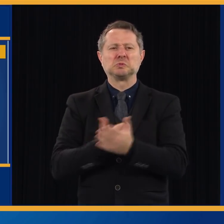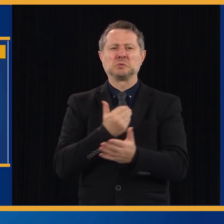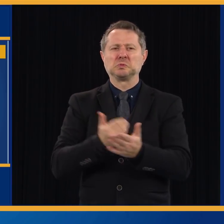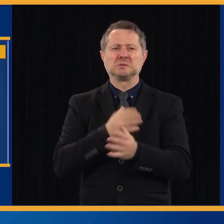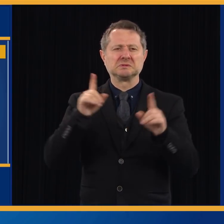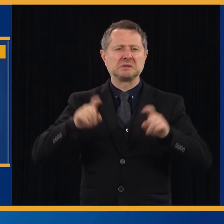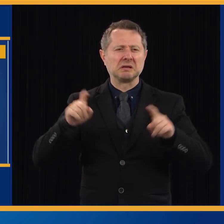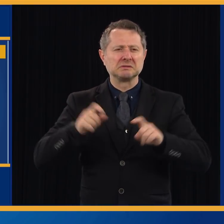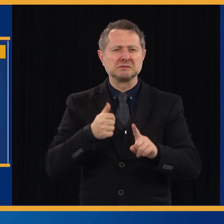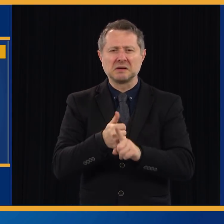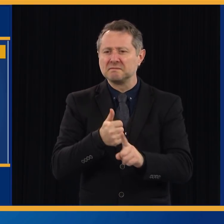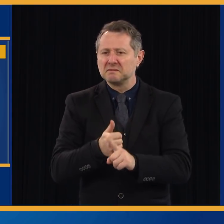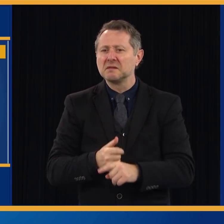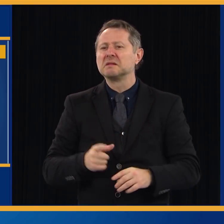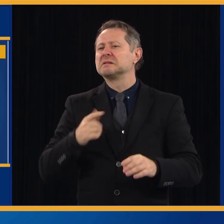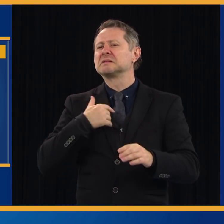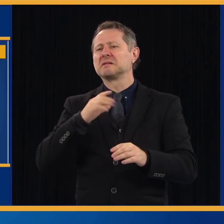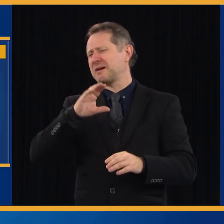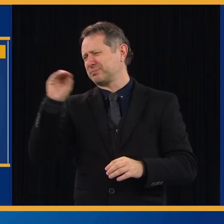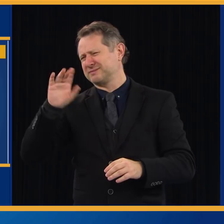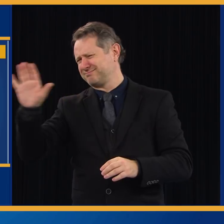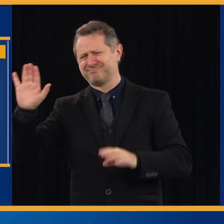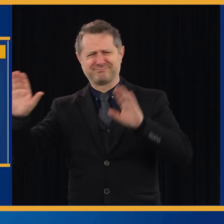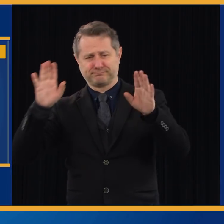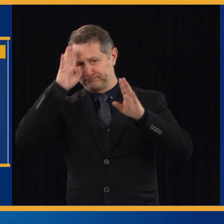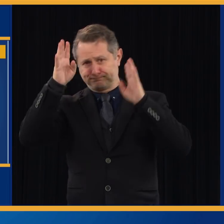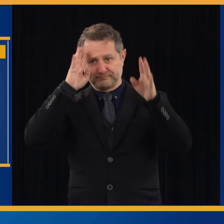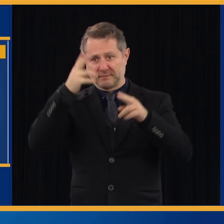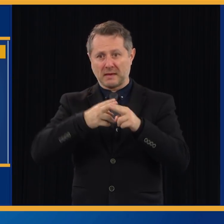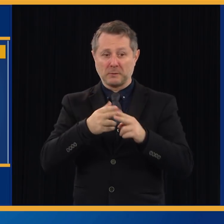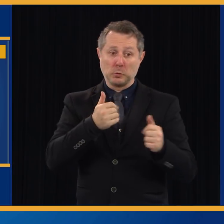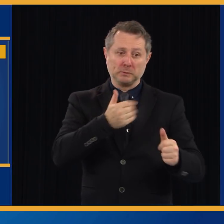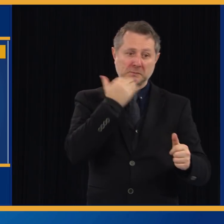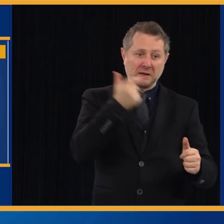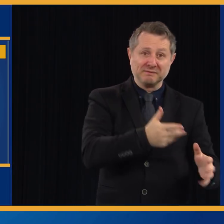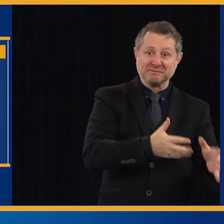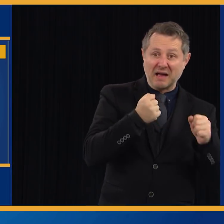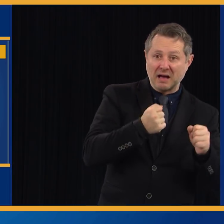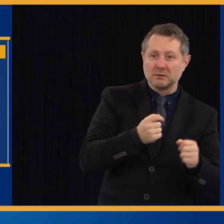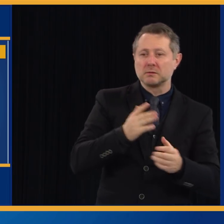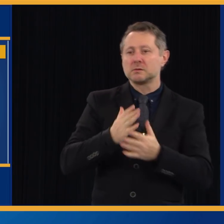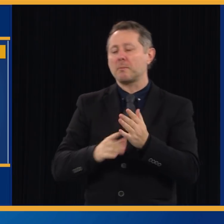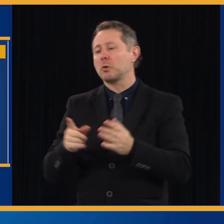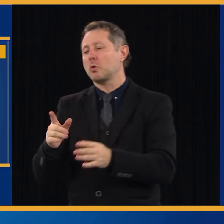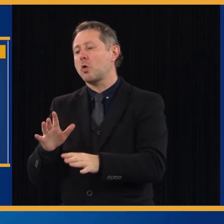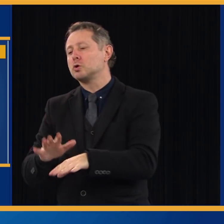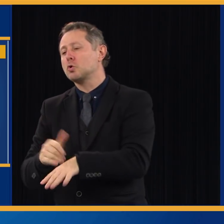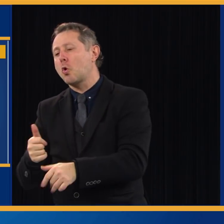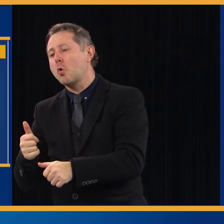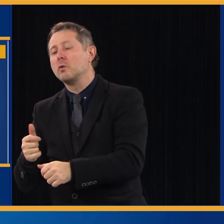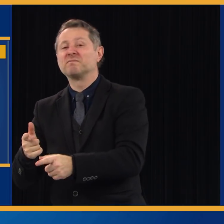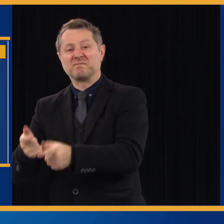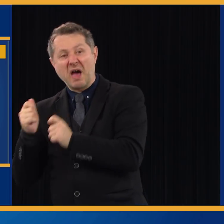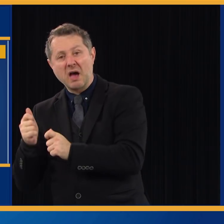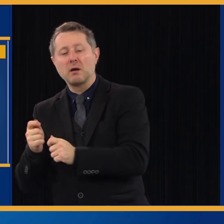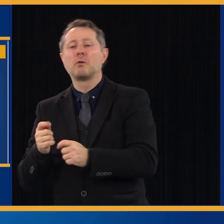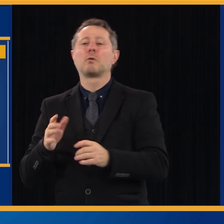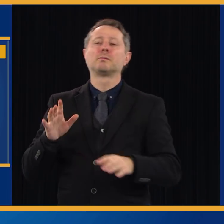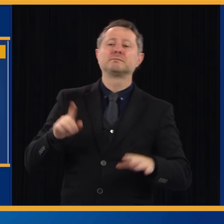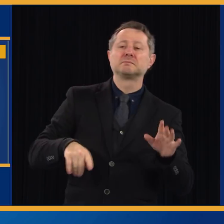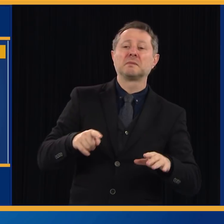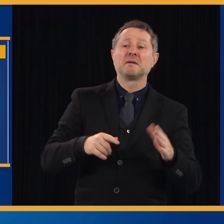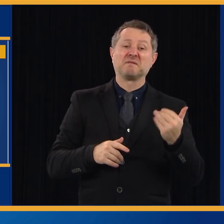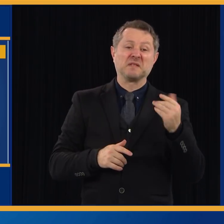come up with these tests now, and who's faster and who's quicker, 1 hour test, 20-minute test, 15-minute test, 5-minute